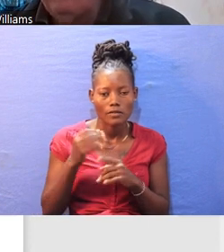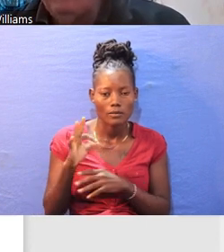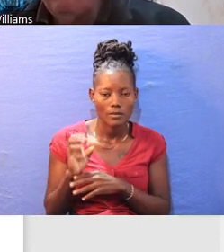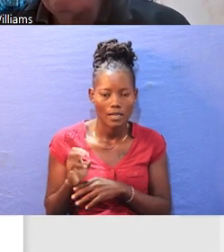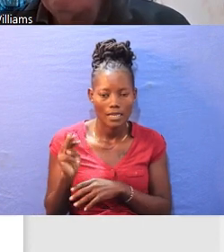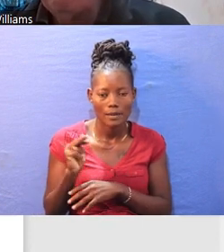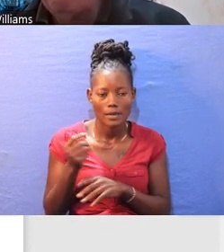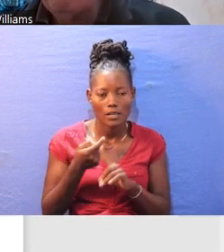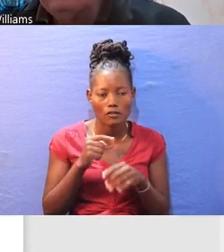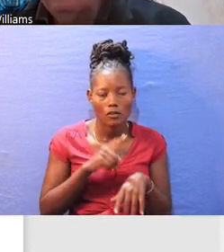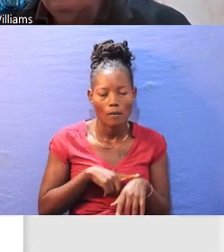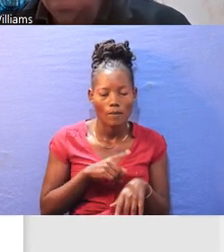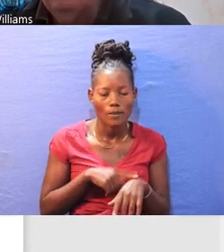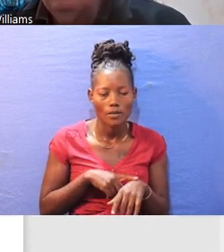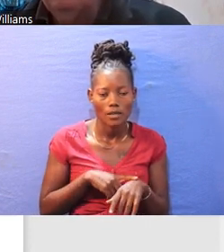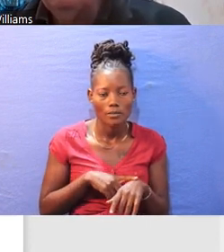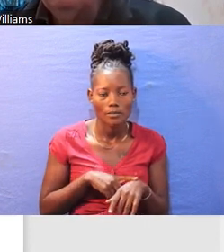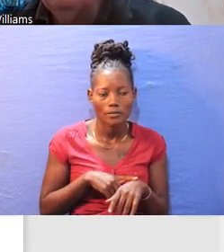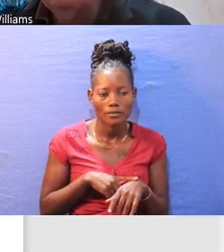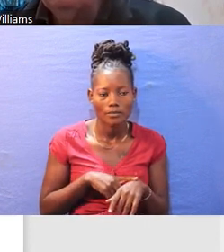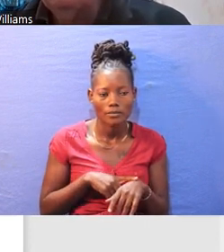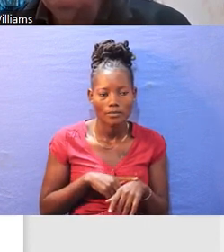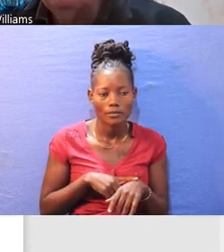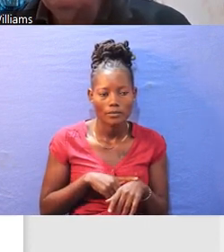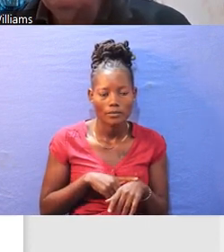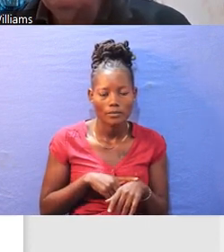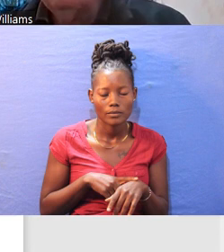30 meter? From the time